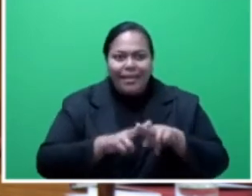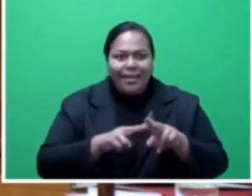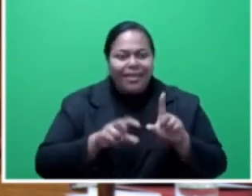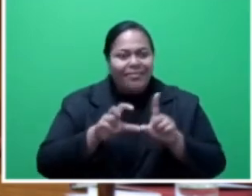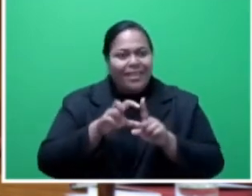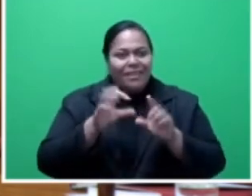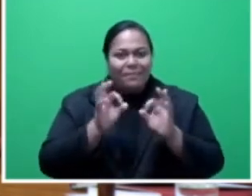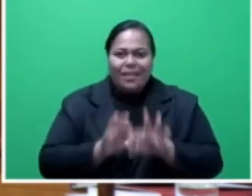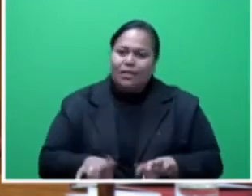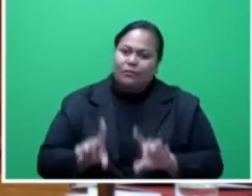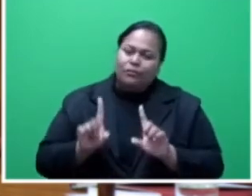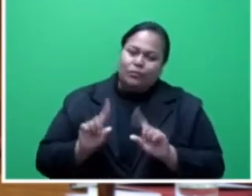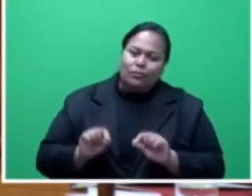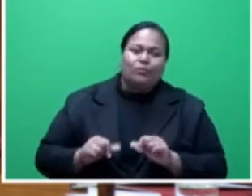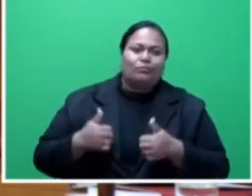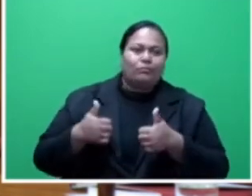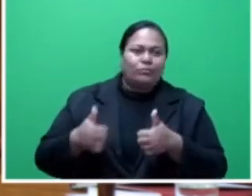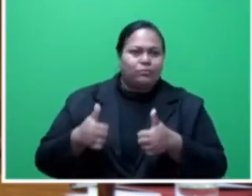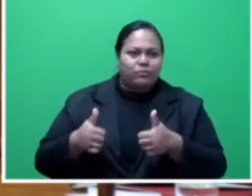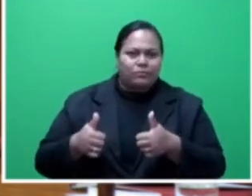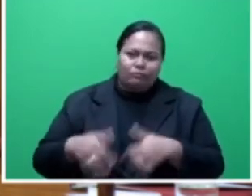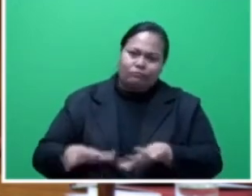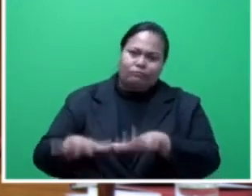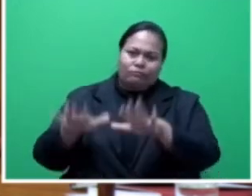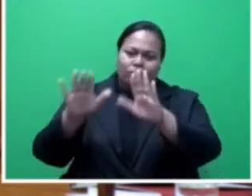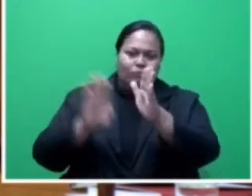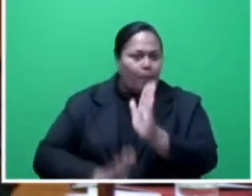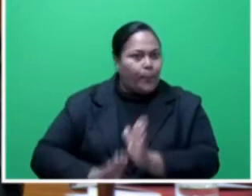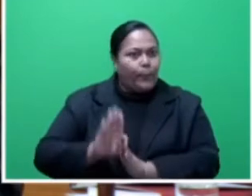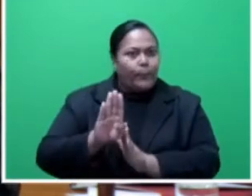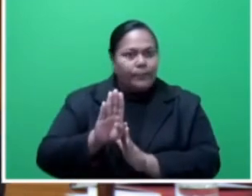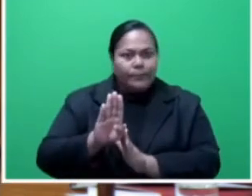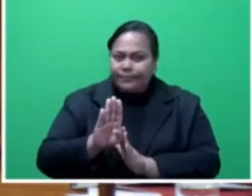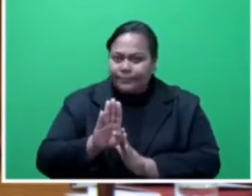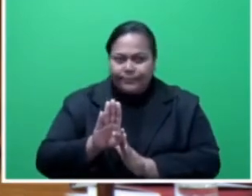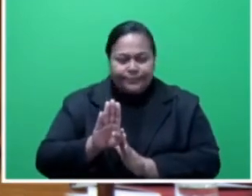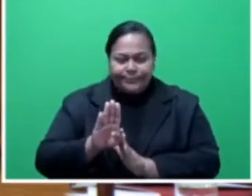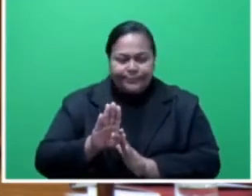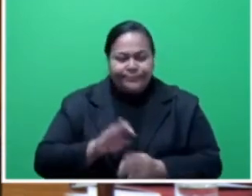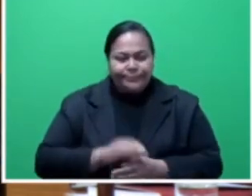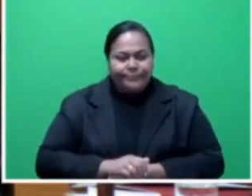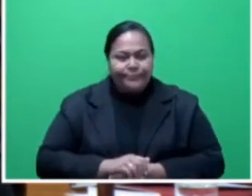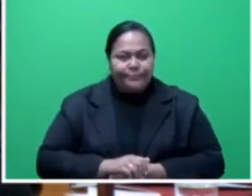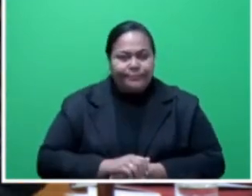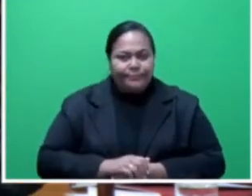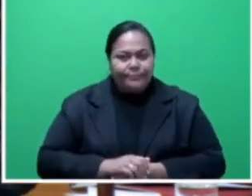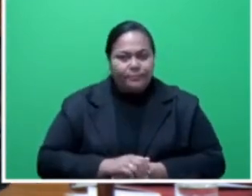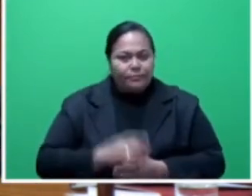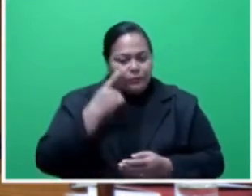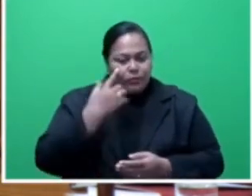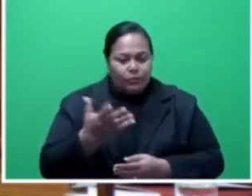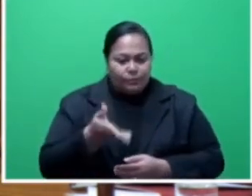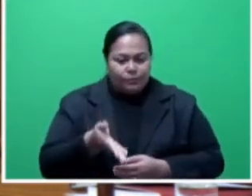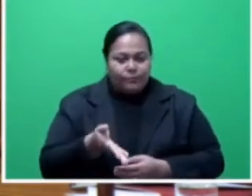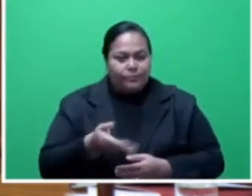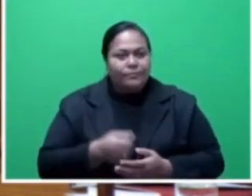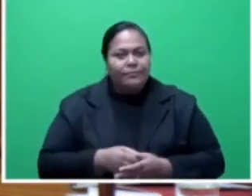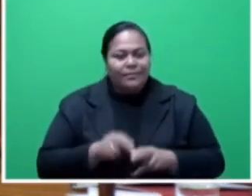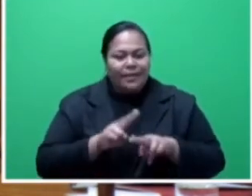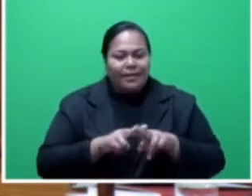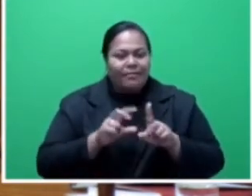was doing well on its role as clarified in the FDB Act. And I just want to